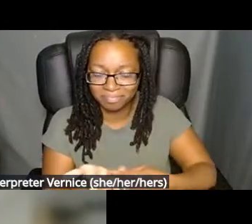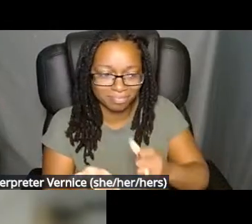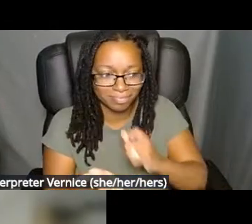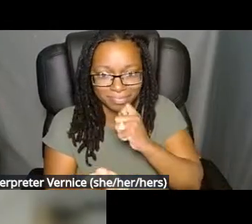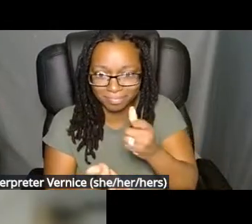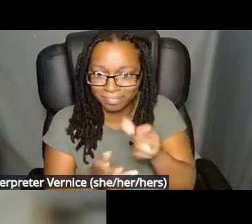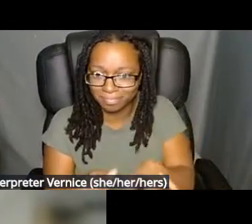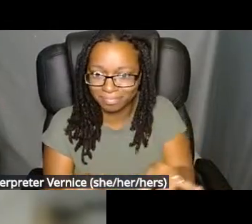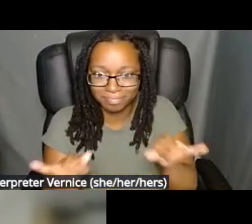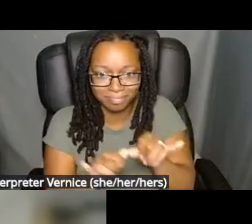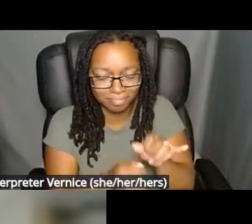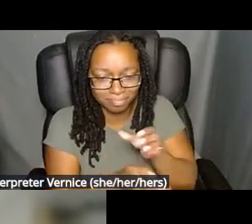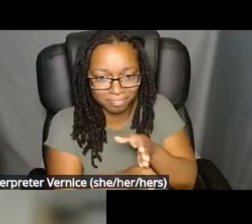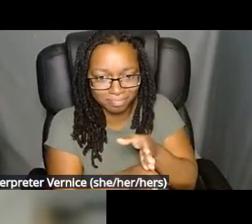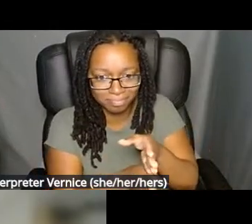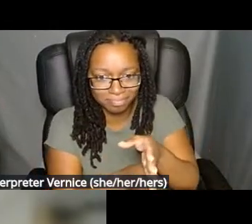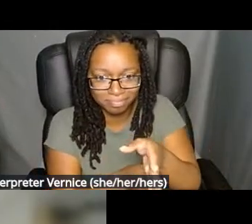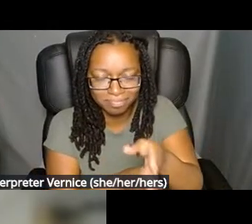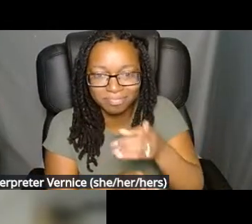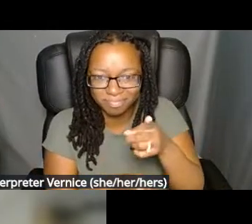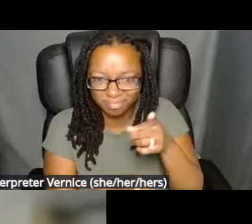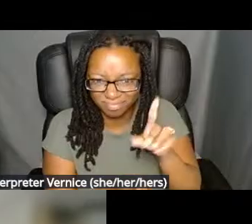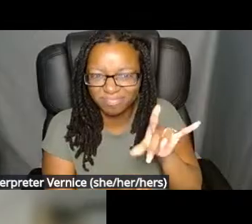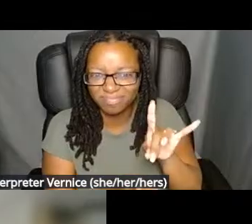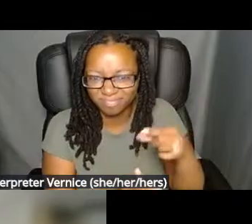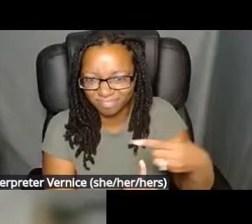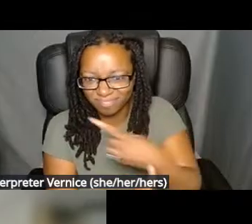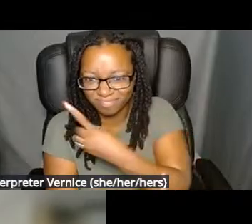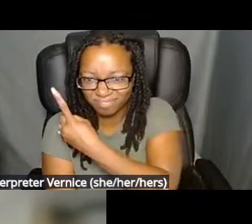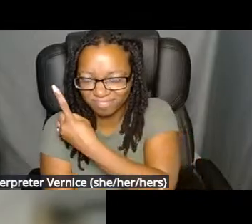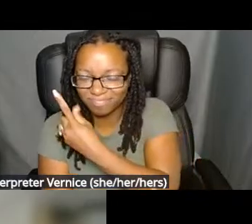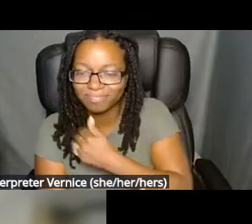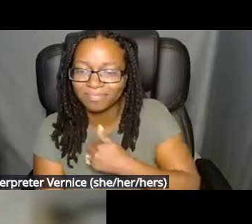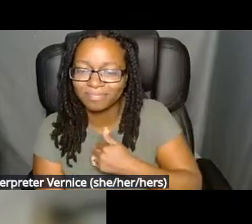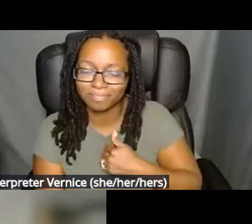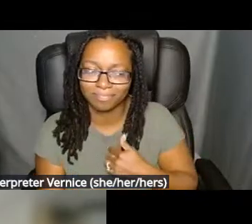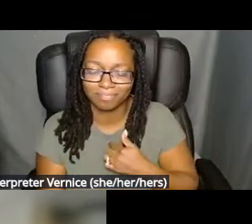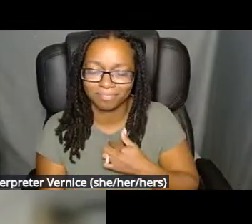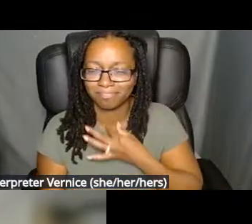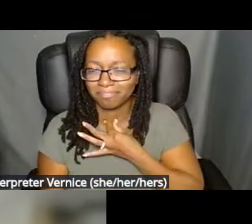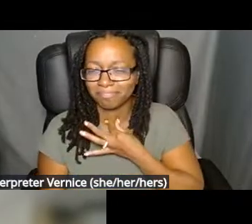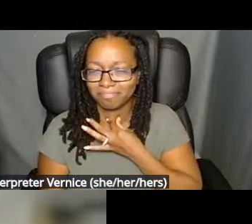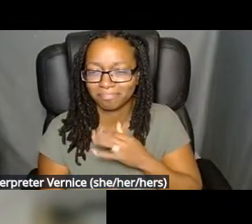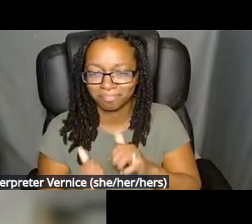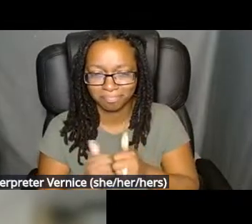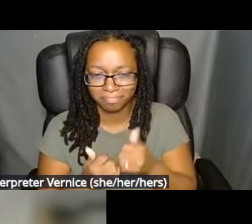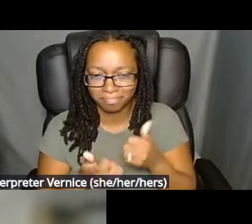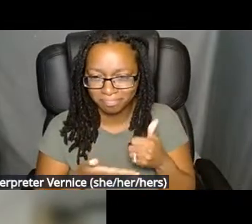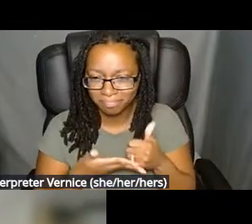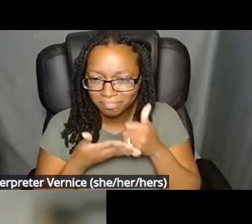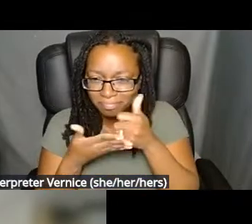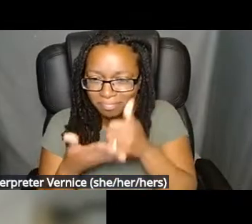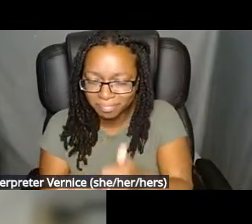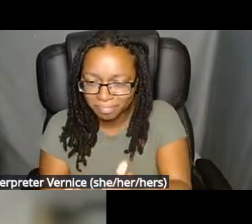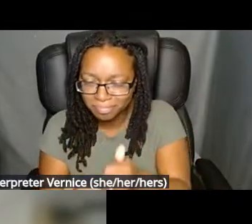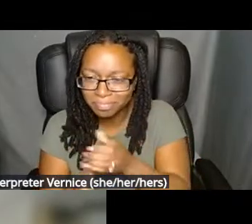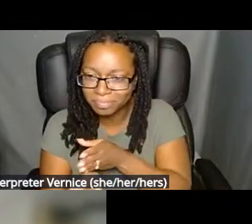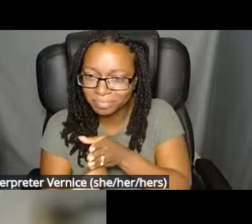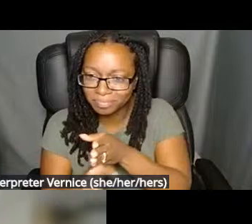like successfully helped you navigate like that career transition? So, was it the people, or was it